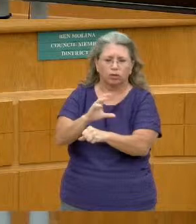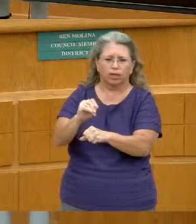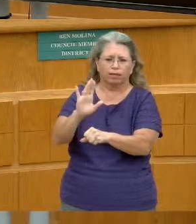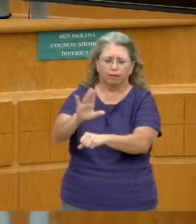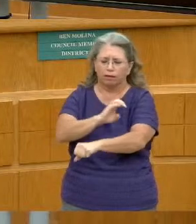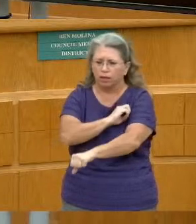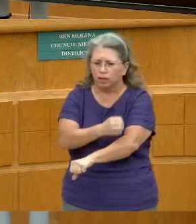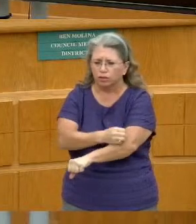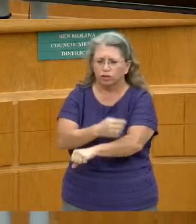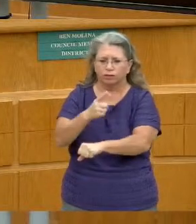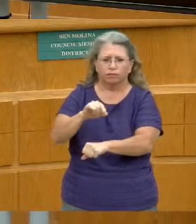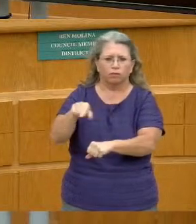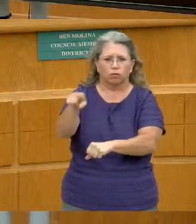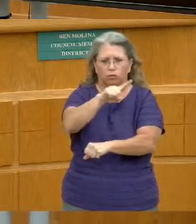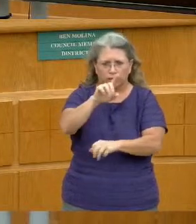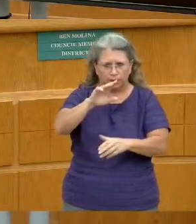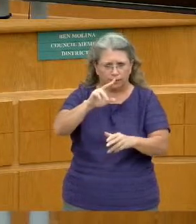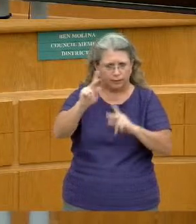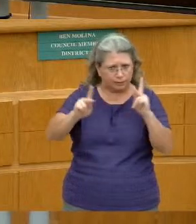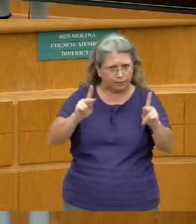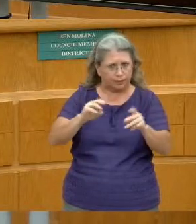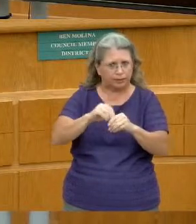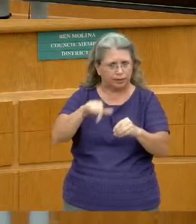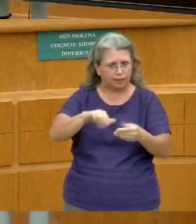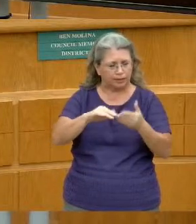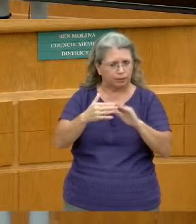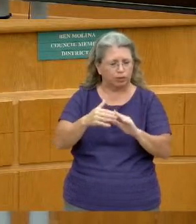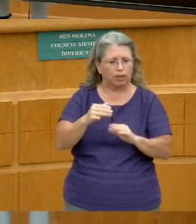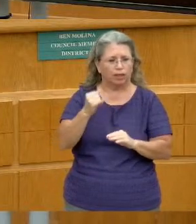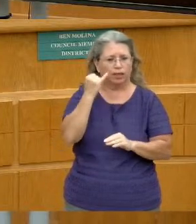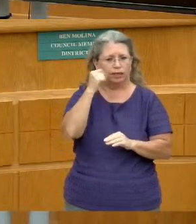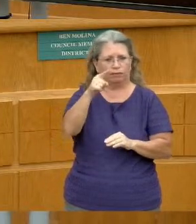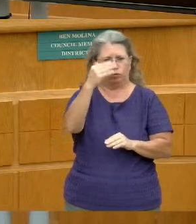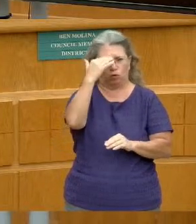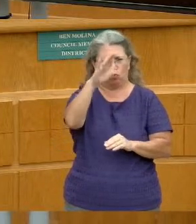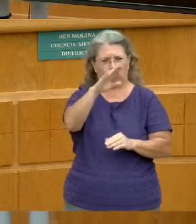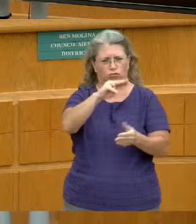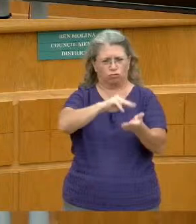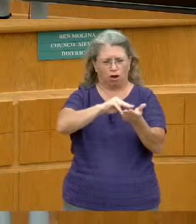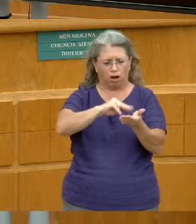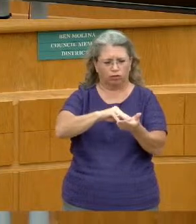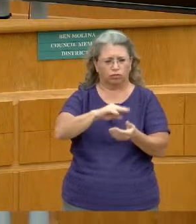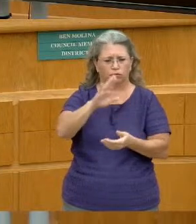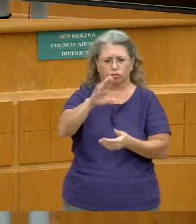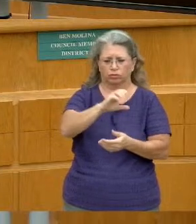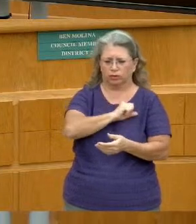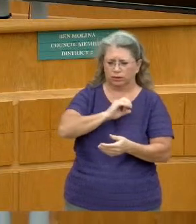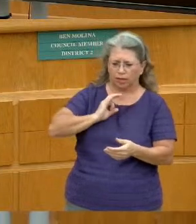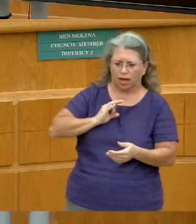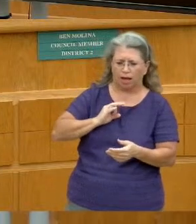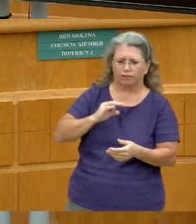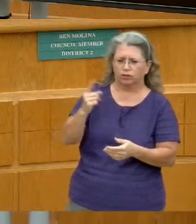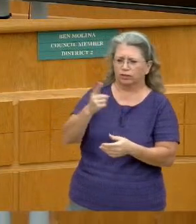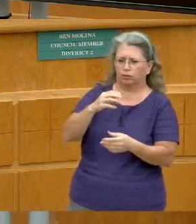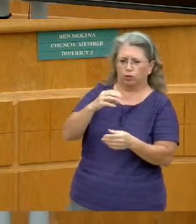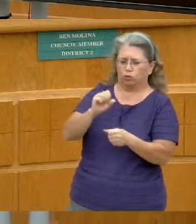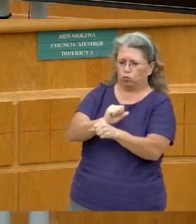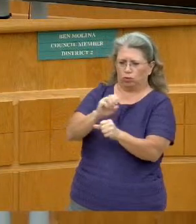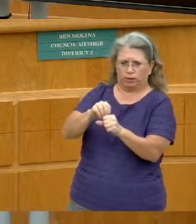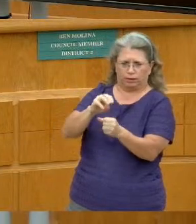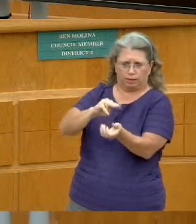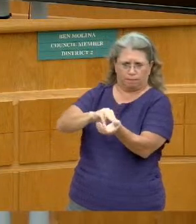So if you know your doctor or his staff, or you know someone in the medical profession, next time you see them, thank